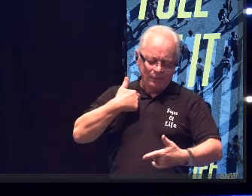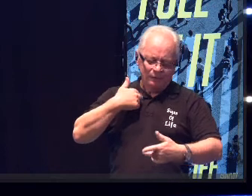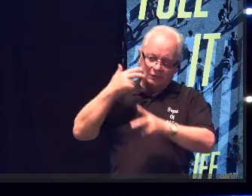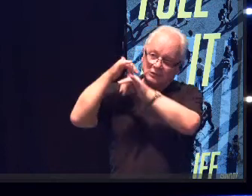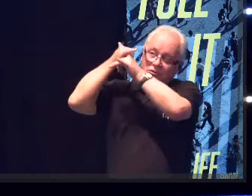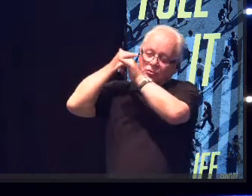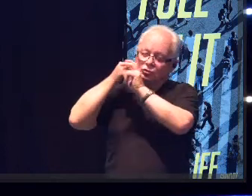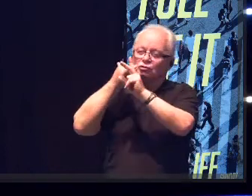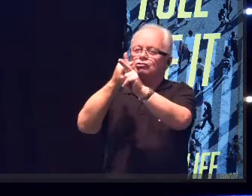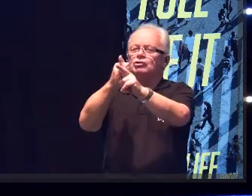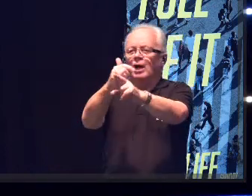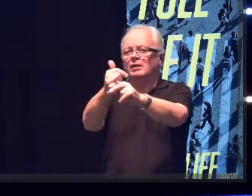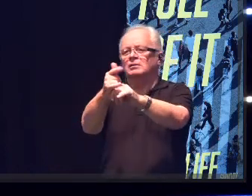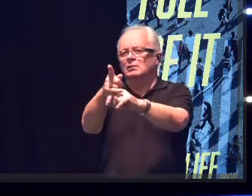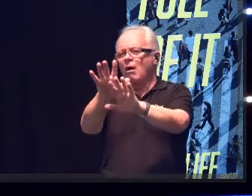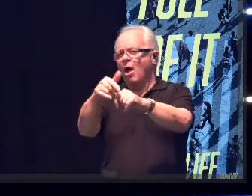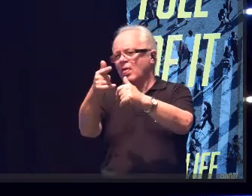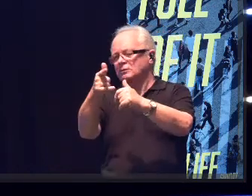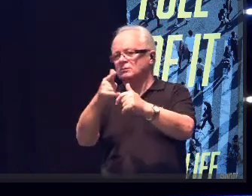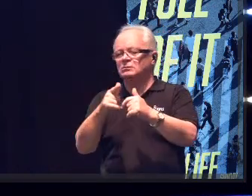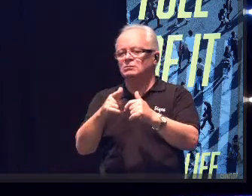misunderstood, to the torture?